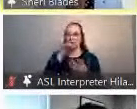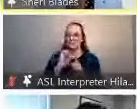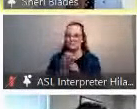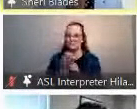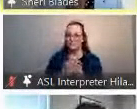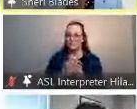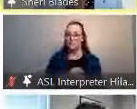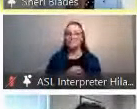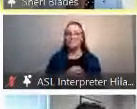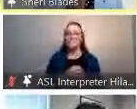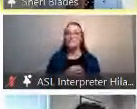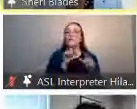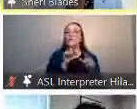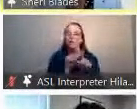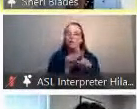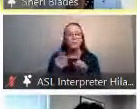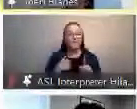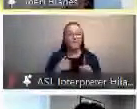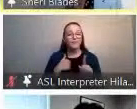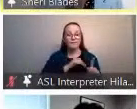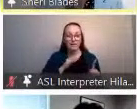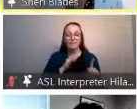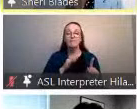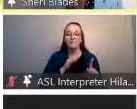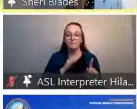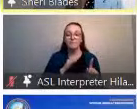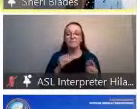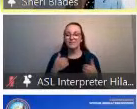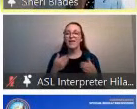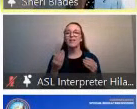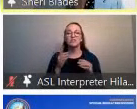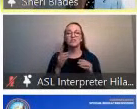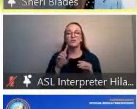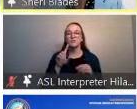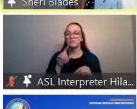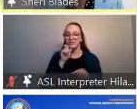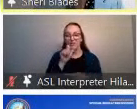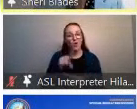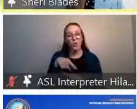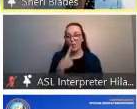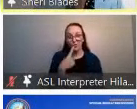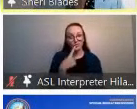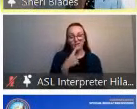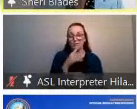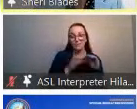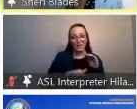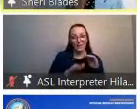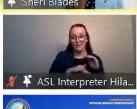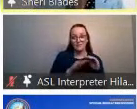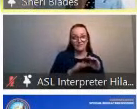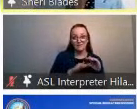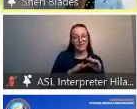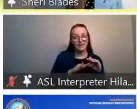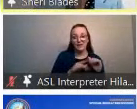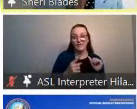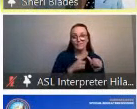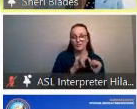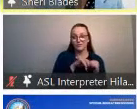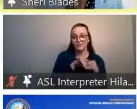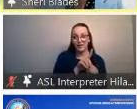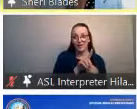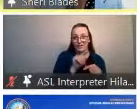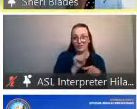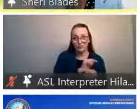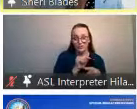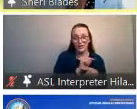well as having staff with more than the basic first aid training. Families who are in the Latino and